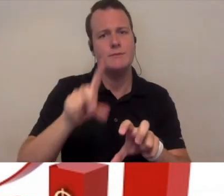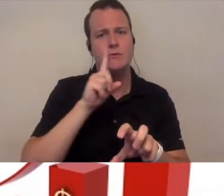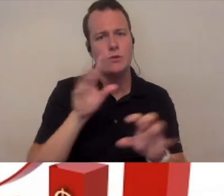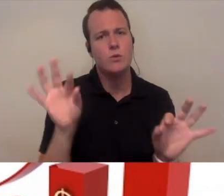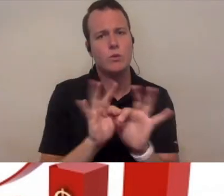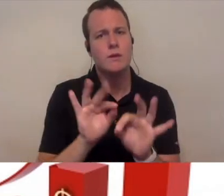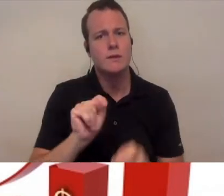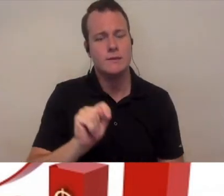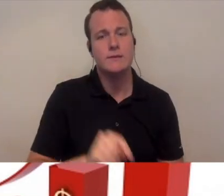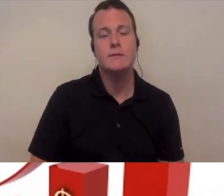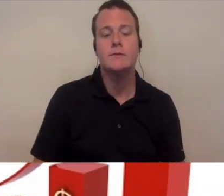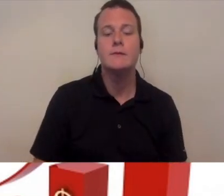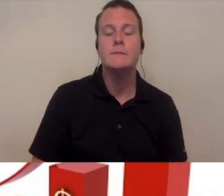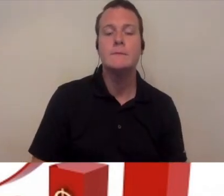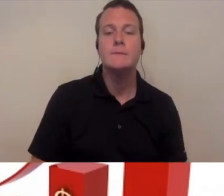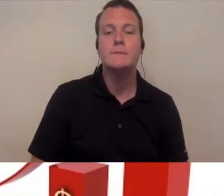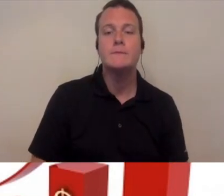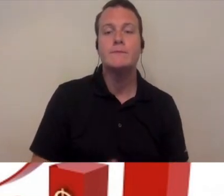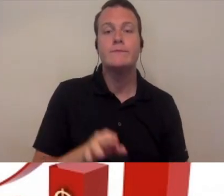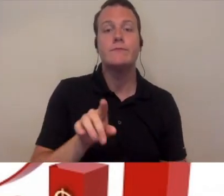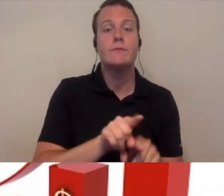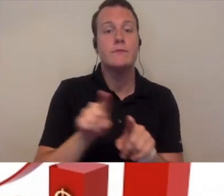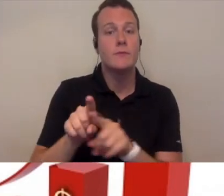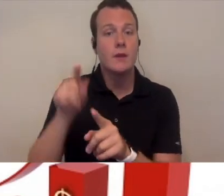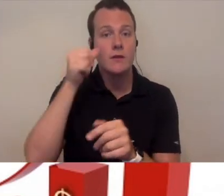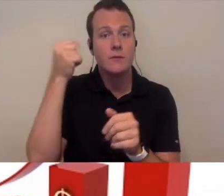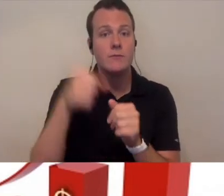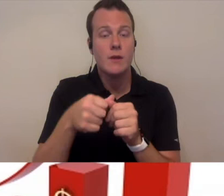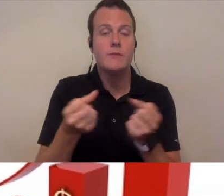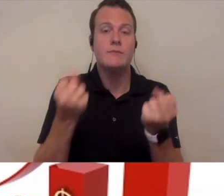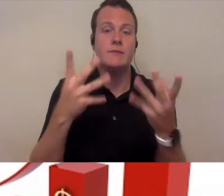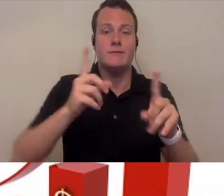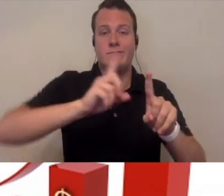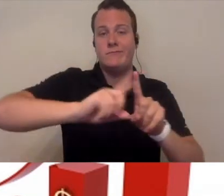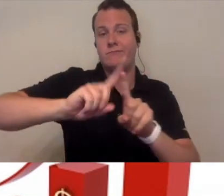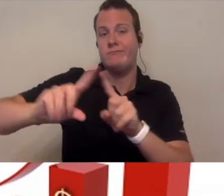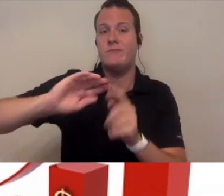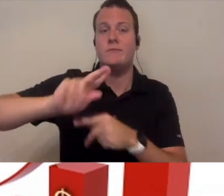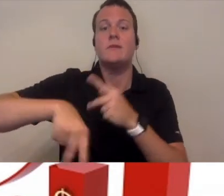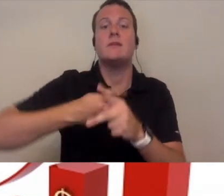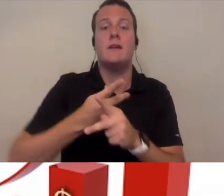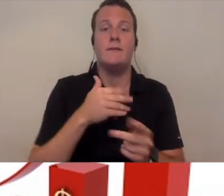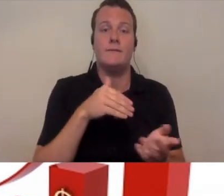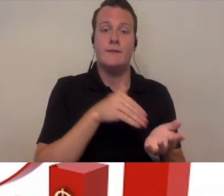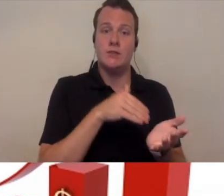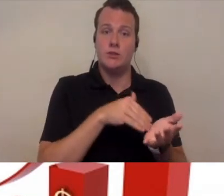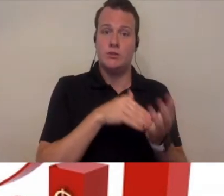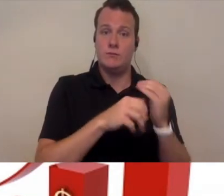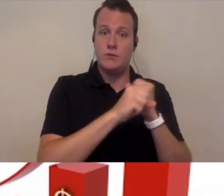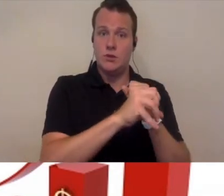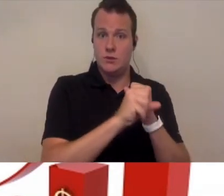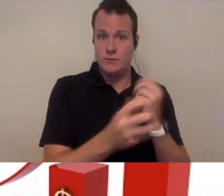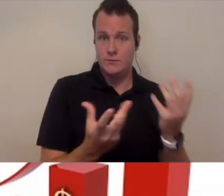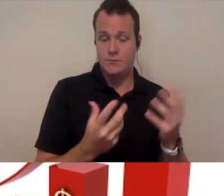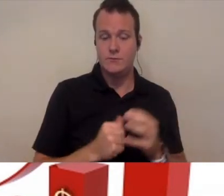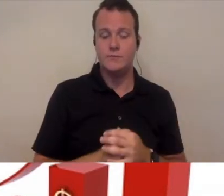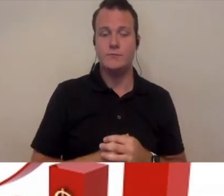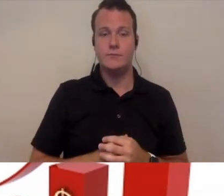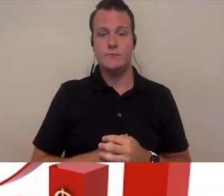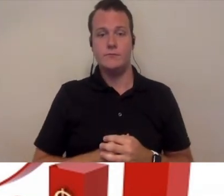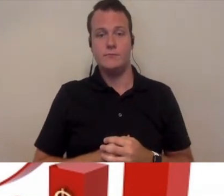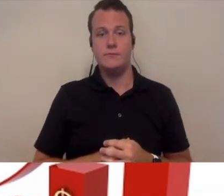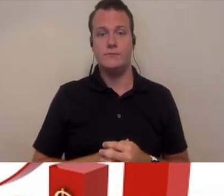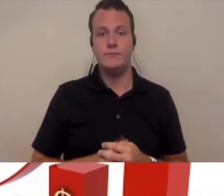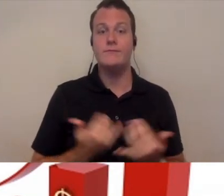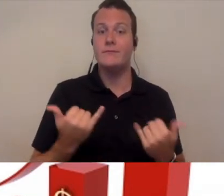you have to remember is that there are many different types of physician marketing that you can do.